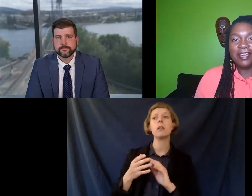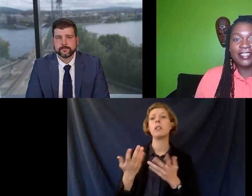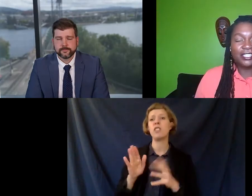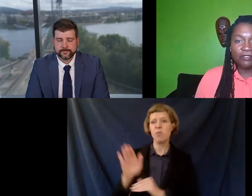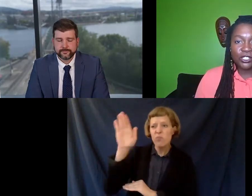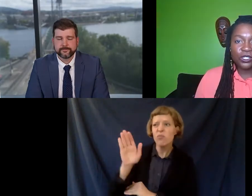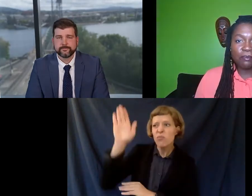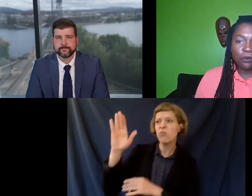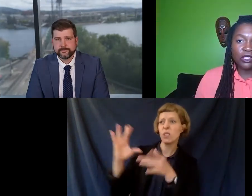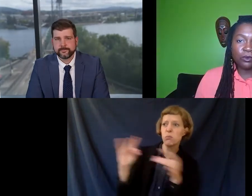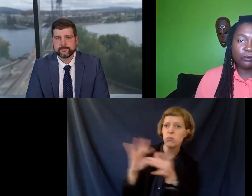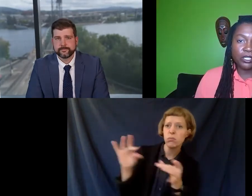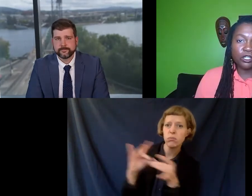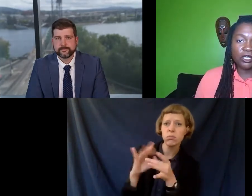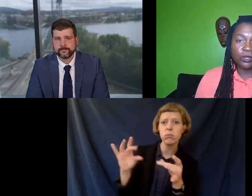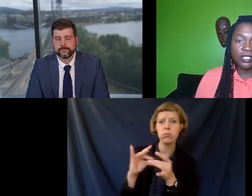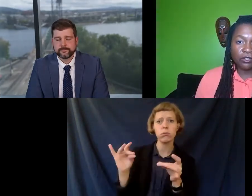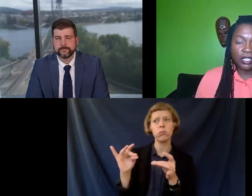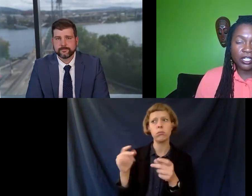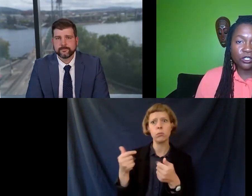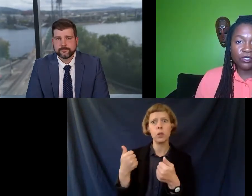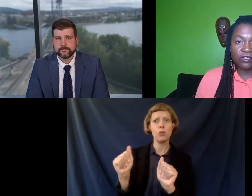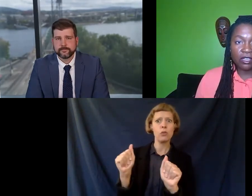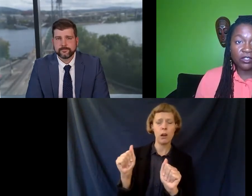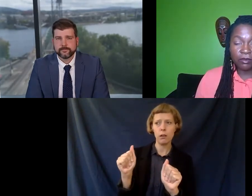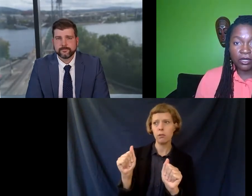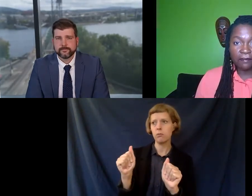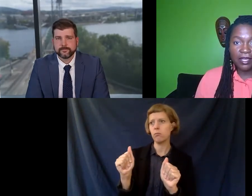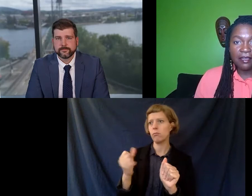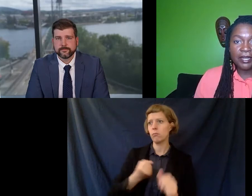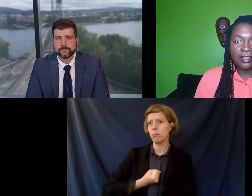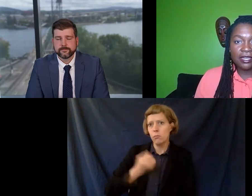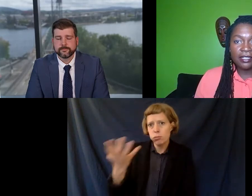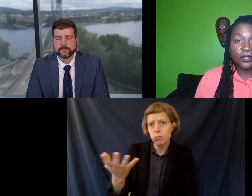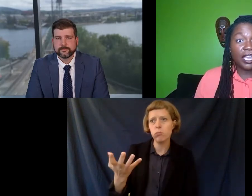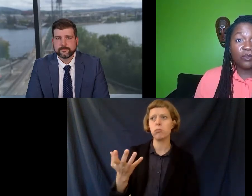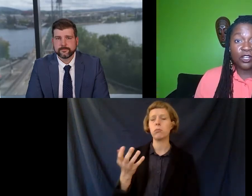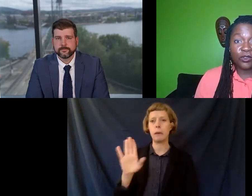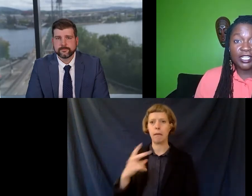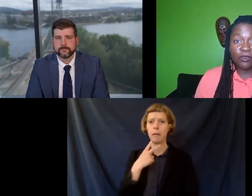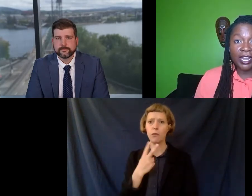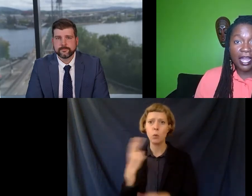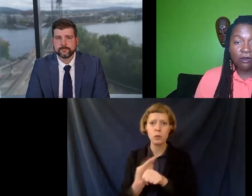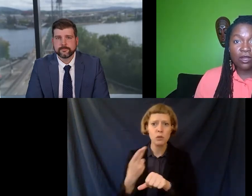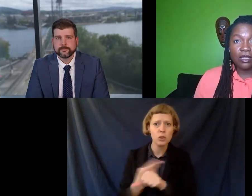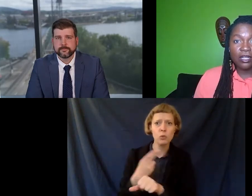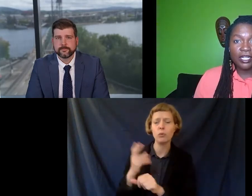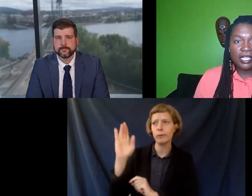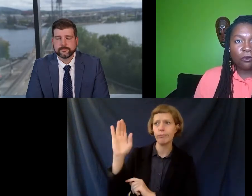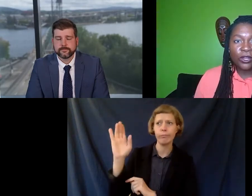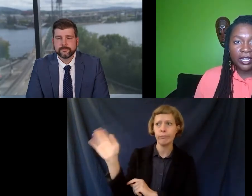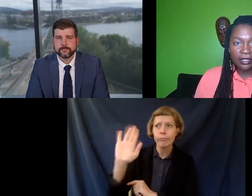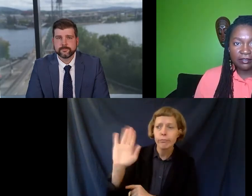groups and elected officials about what the Portland Police should be doing differently in service of the community. But I think nearly everyone agrees right